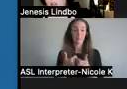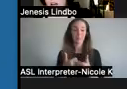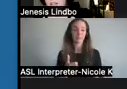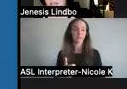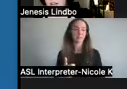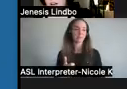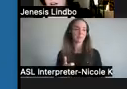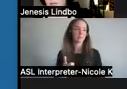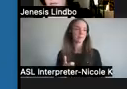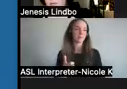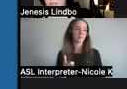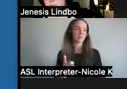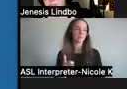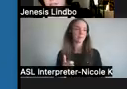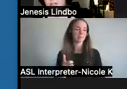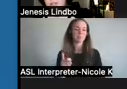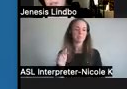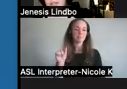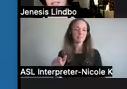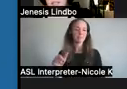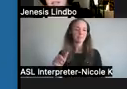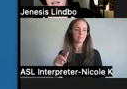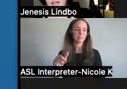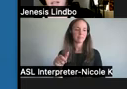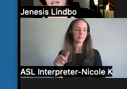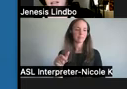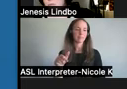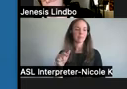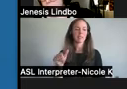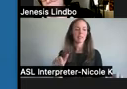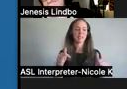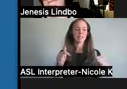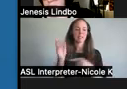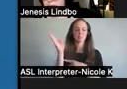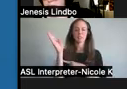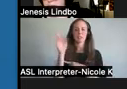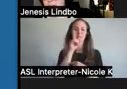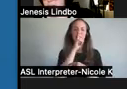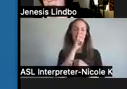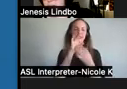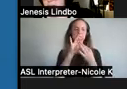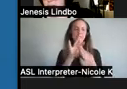A lot of this presentation is not so much covering the